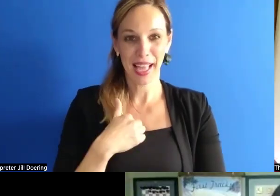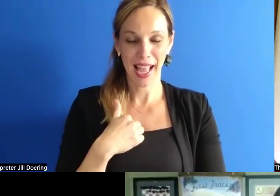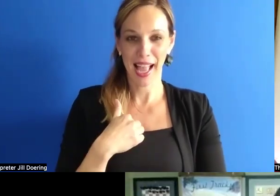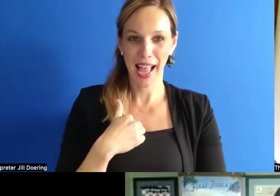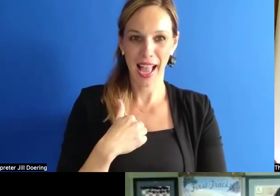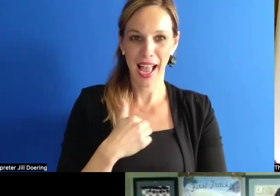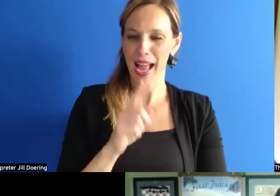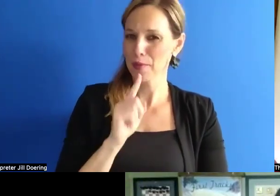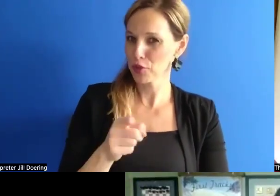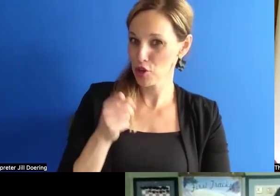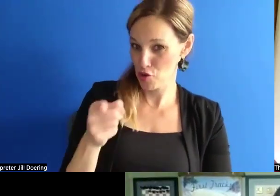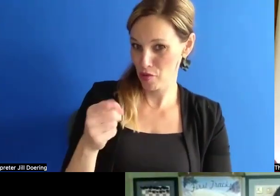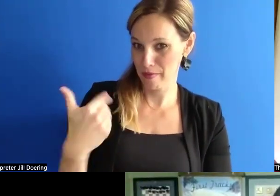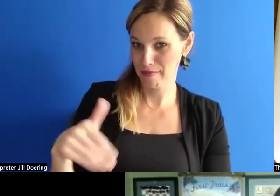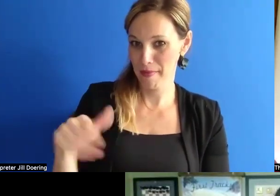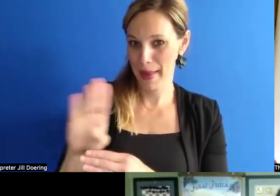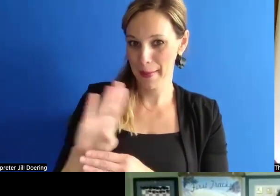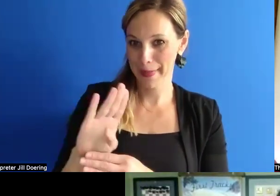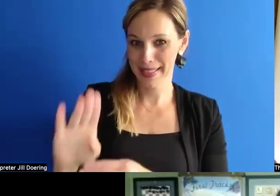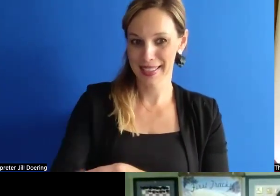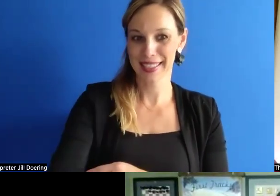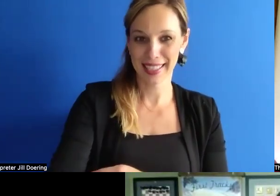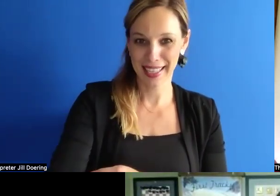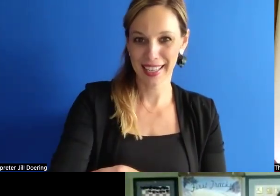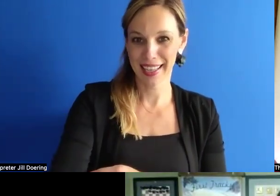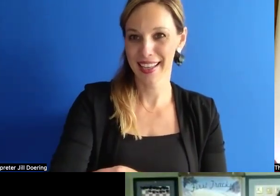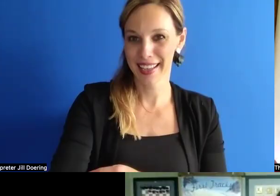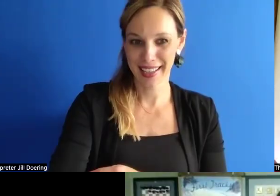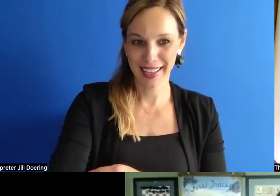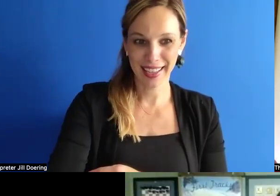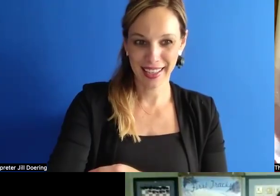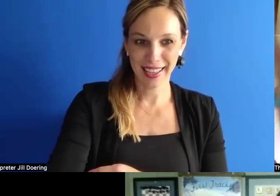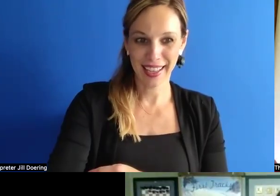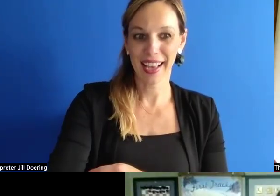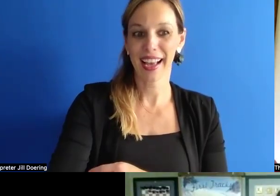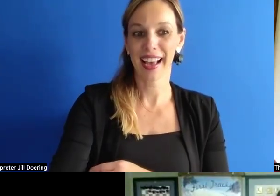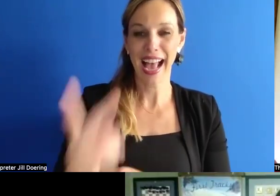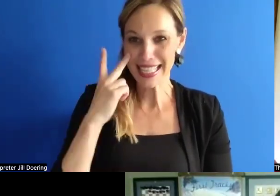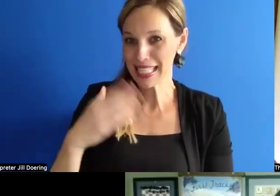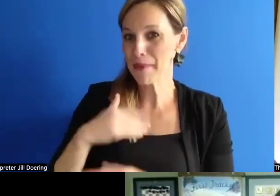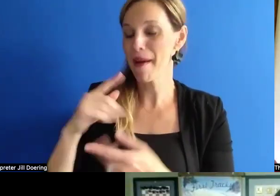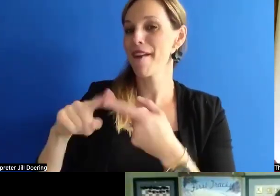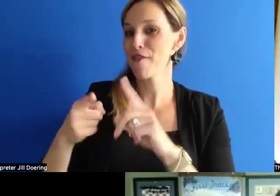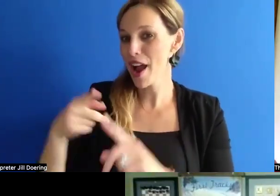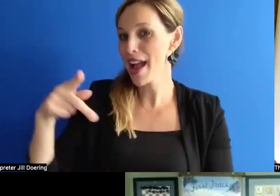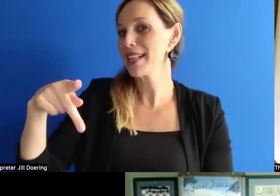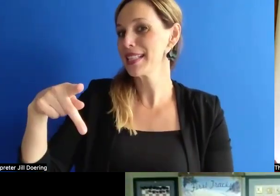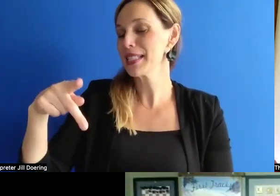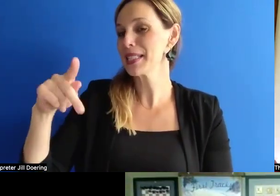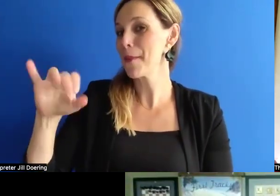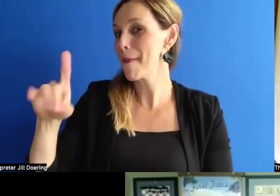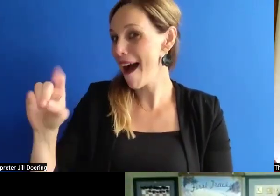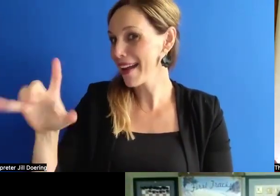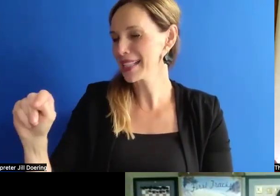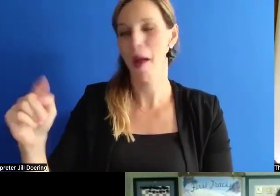sure you've been so busy because I see all of my friends and they're on podcasts. And I'm like, my turn's coming soon. I'm Yeah,